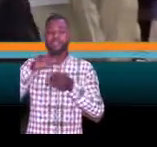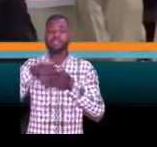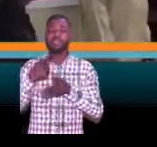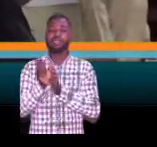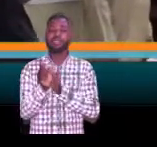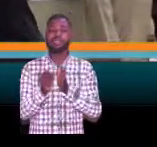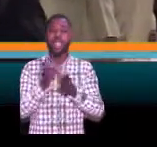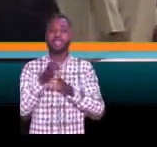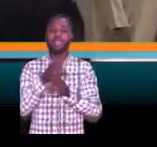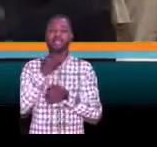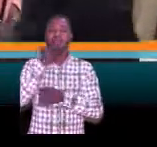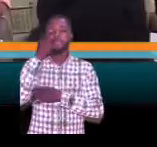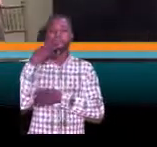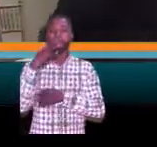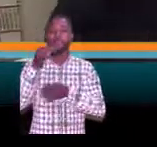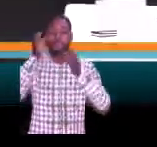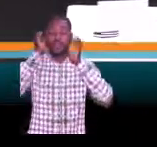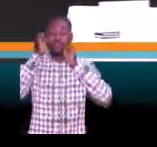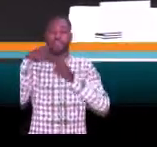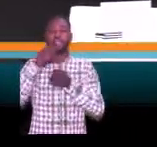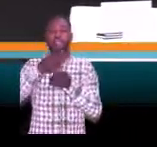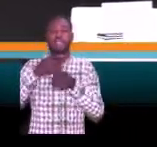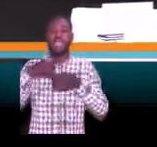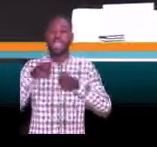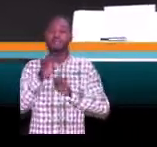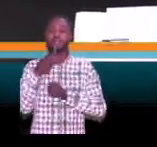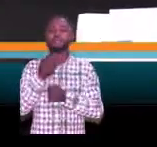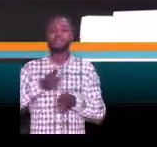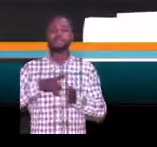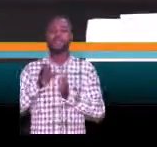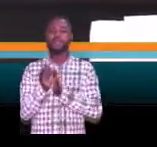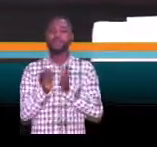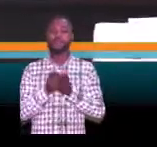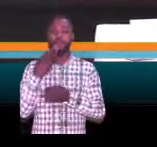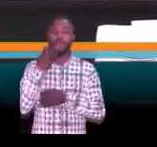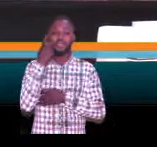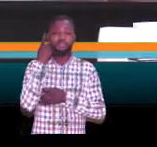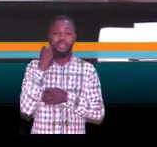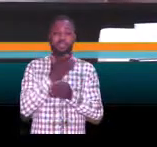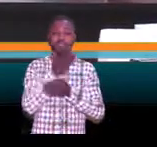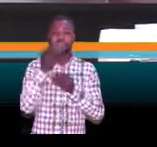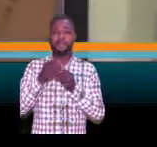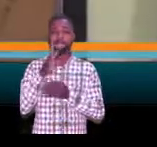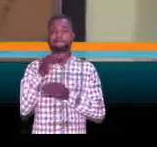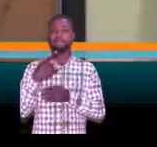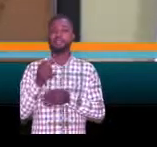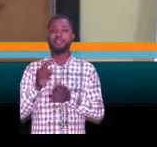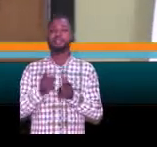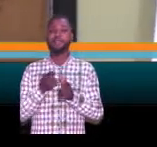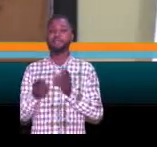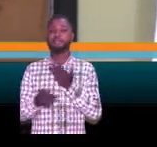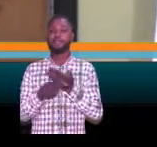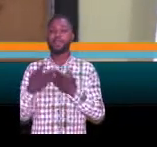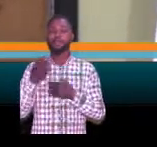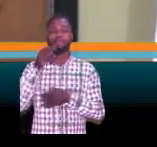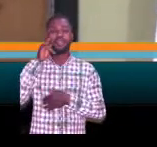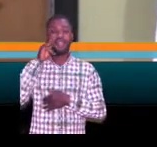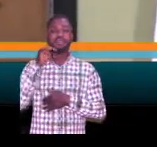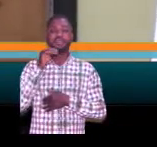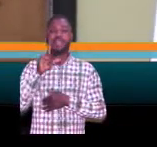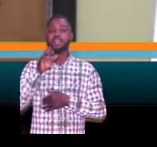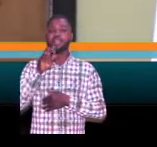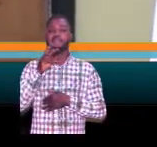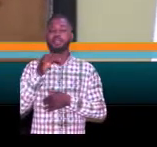state get the best of education. The efforts of the Lagos State government was recently complemented by First Bank of